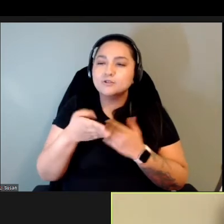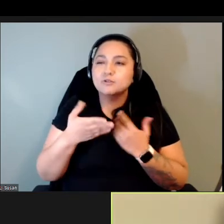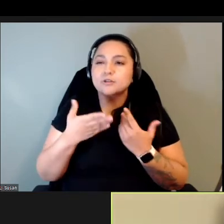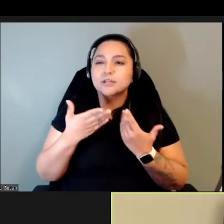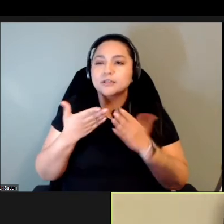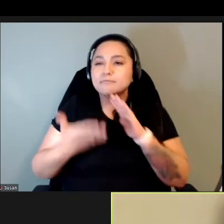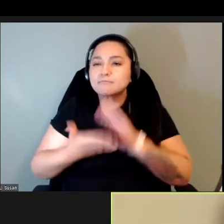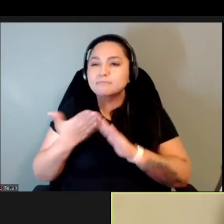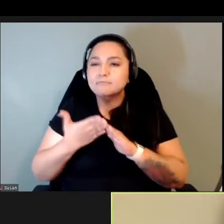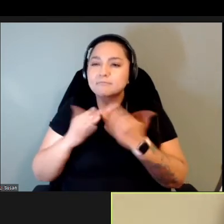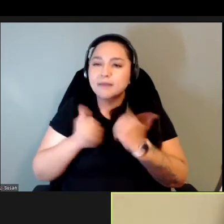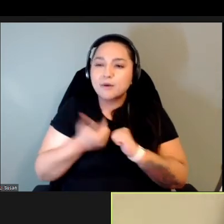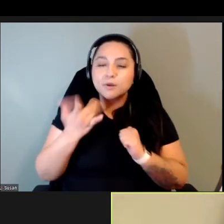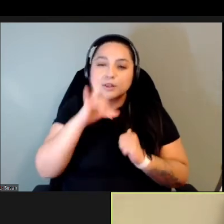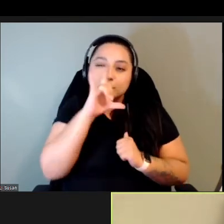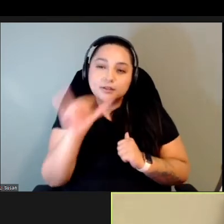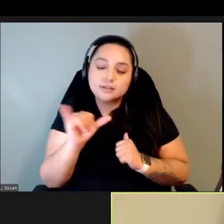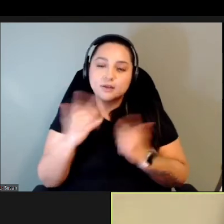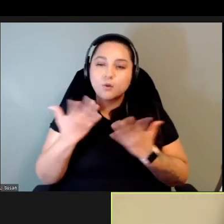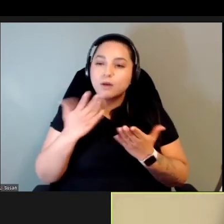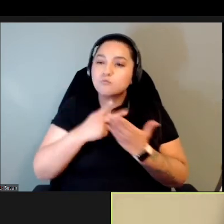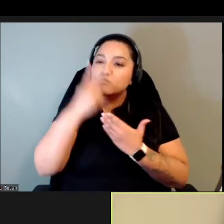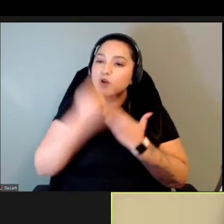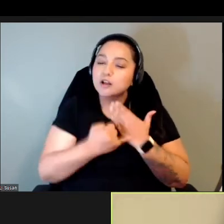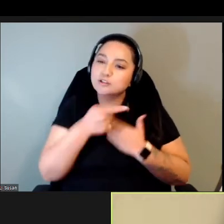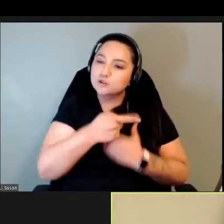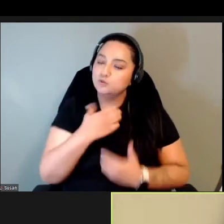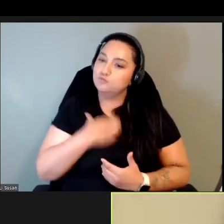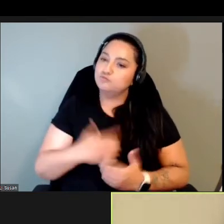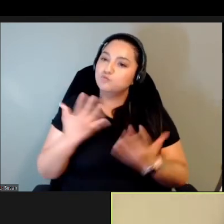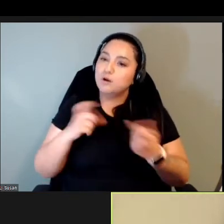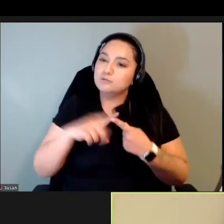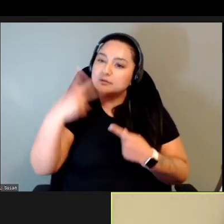that you want to see or that other participants want to see?